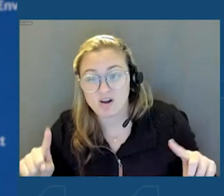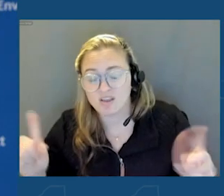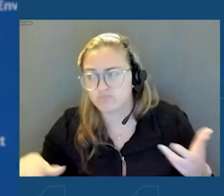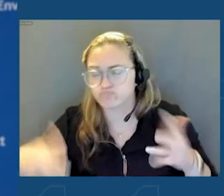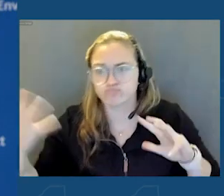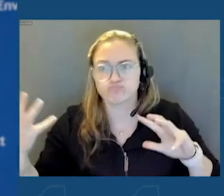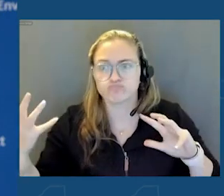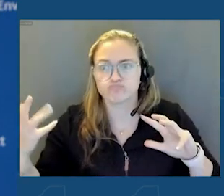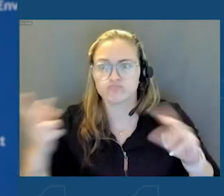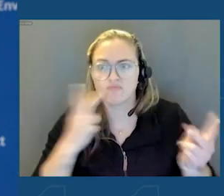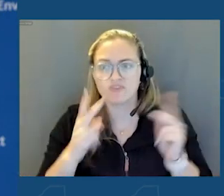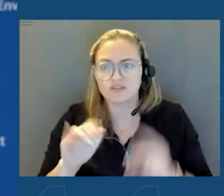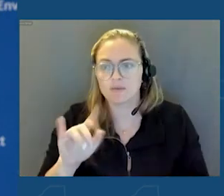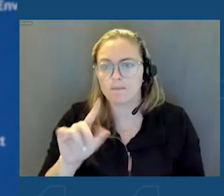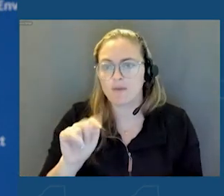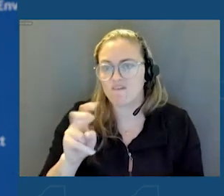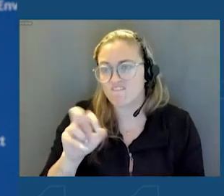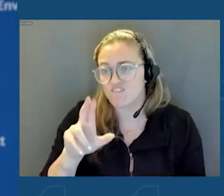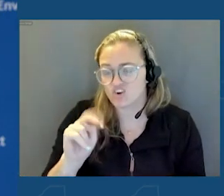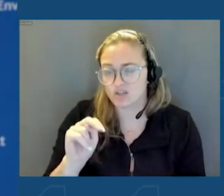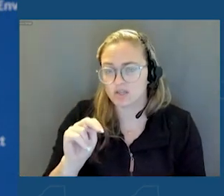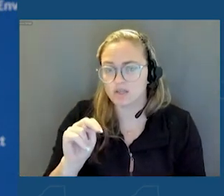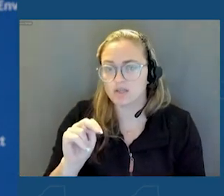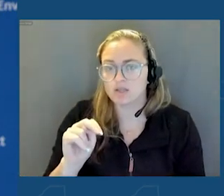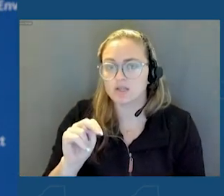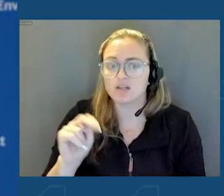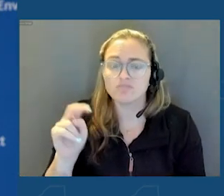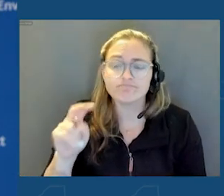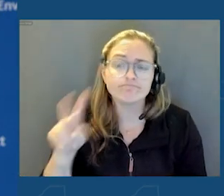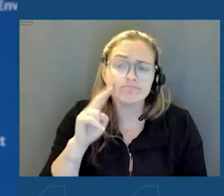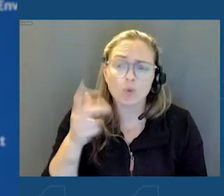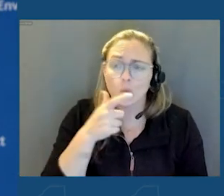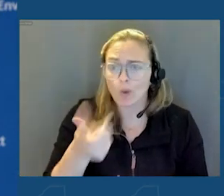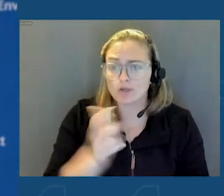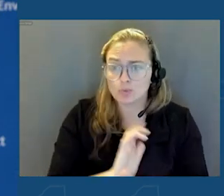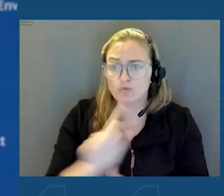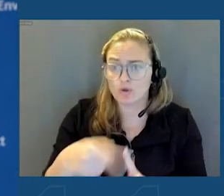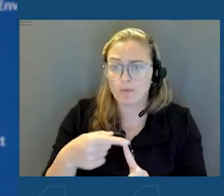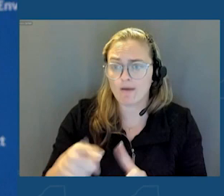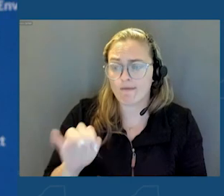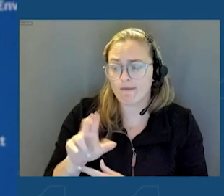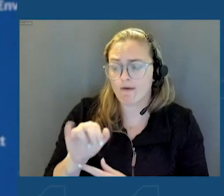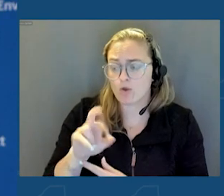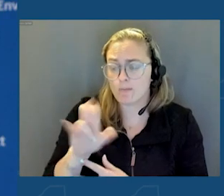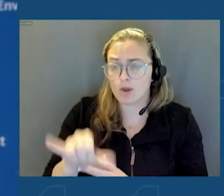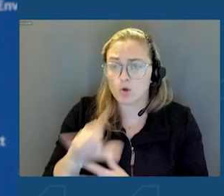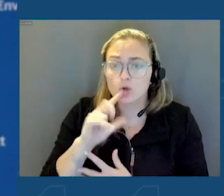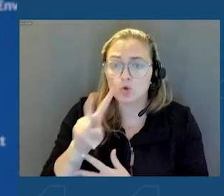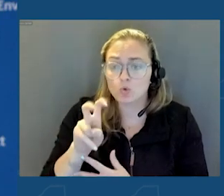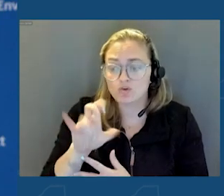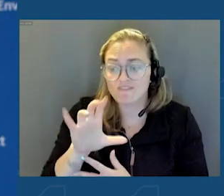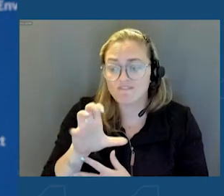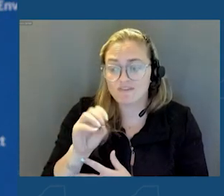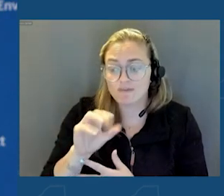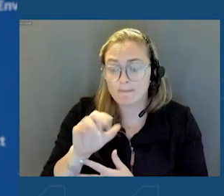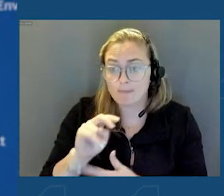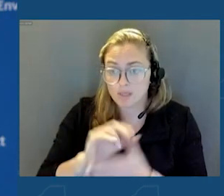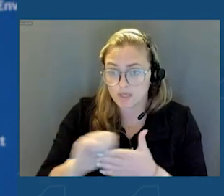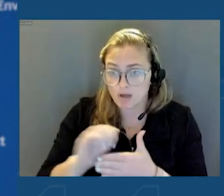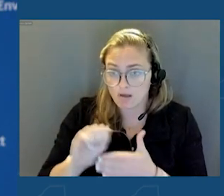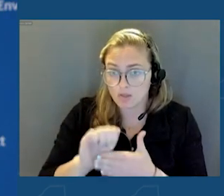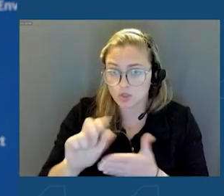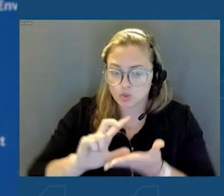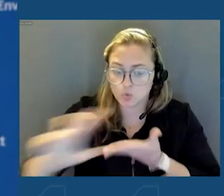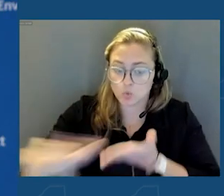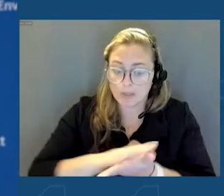Vernon. Go visit Mount Vernon. Go look up the documentary on Mount Vernon where we invested $250 million to help clean up this small